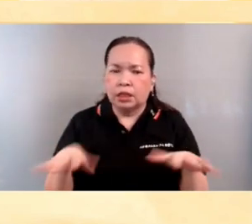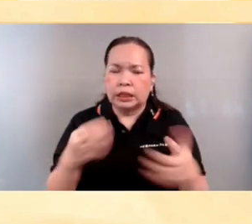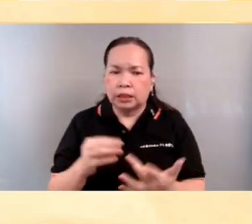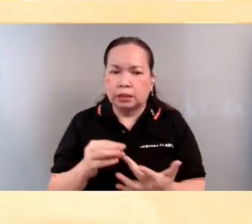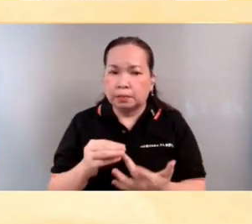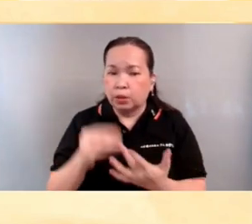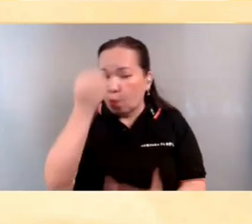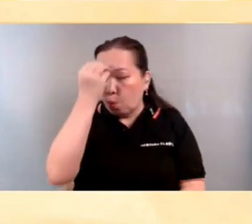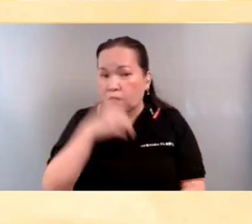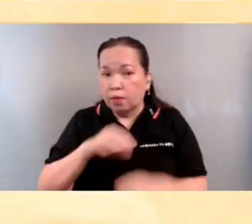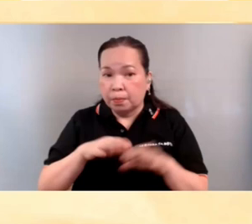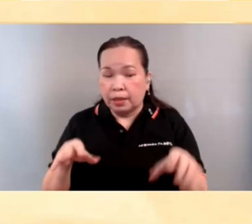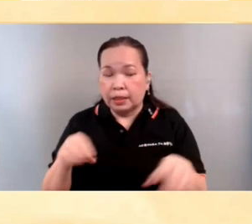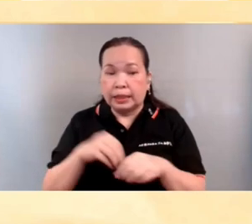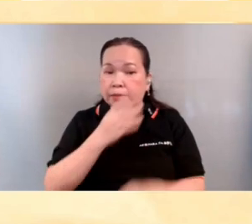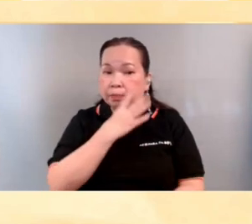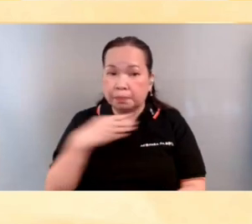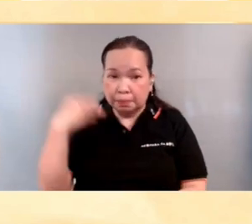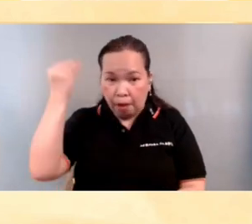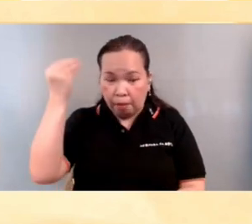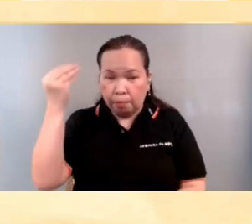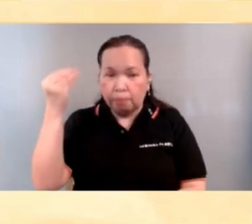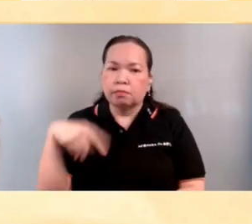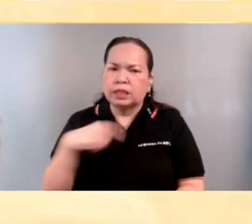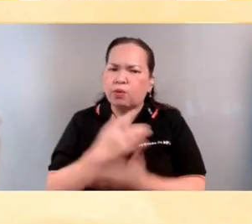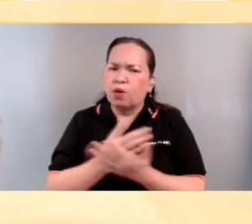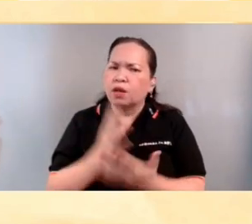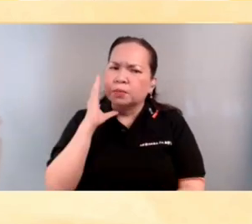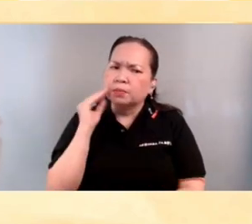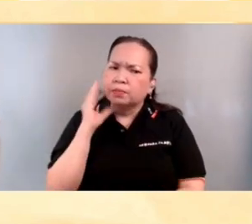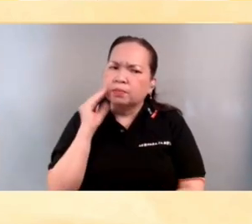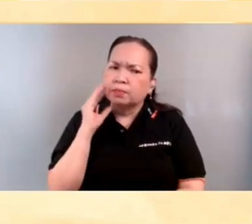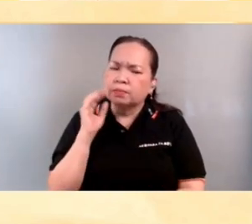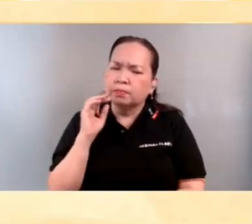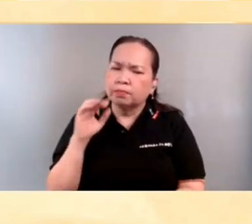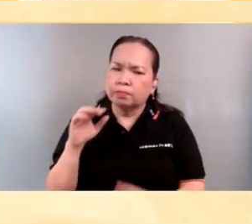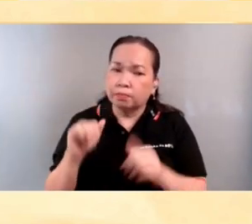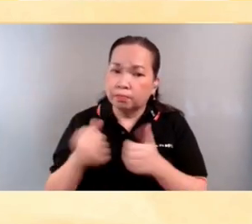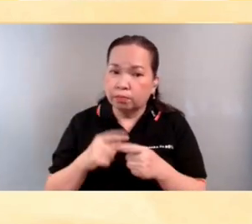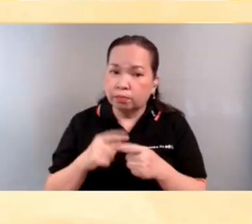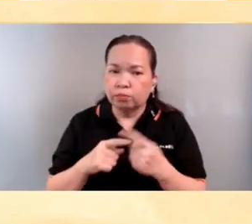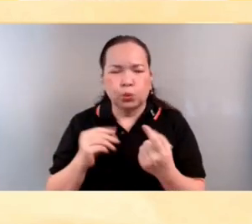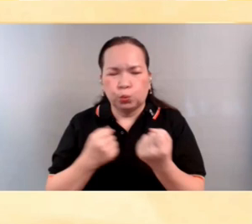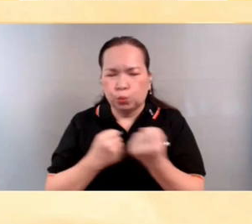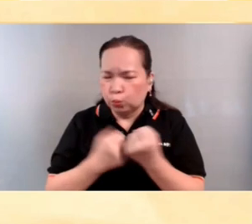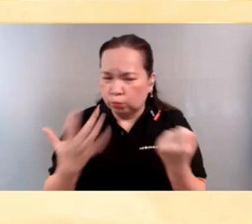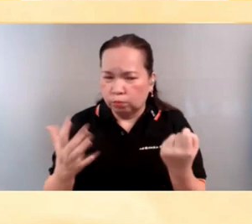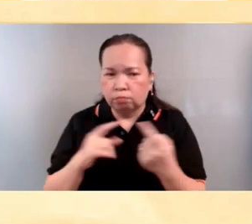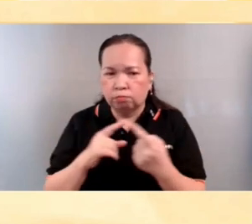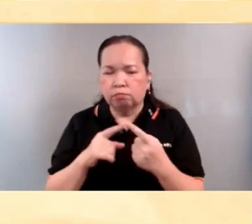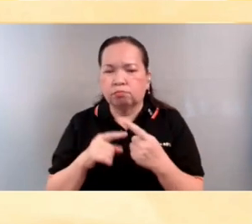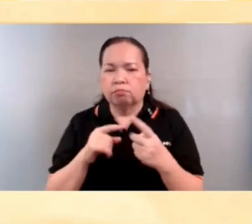Bangsamoro. Some of the challenges facing orphans include unstable support, maltreatment, and